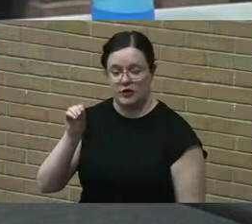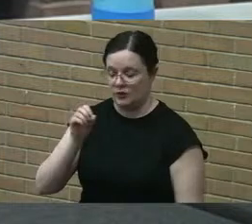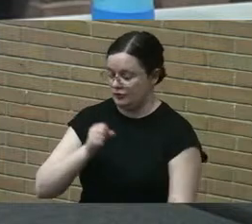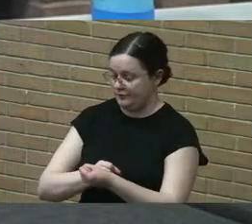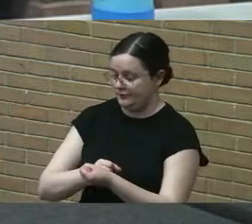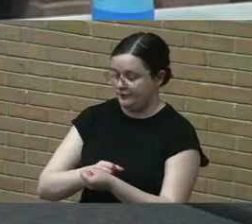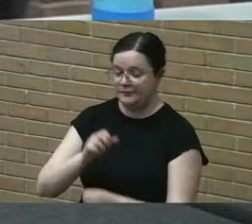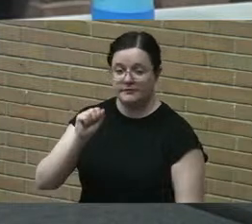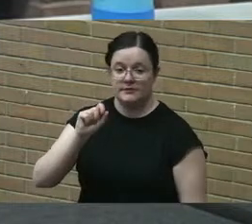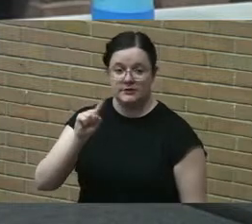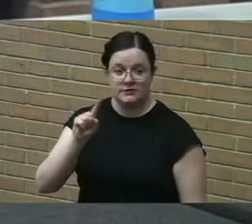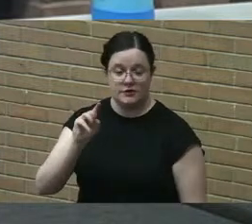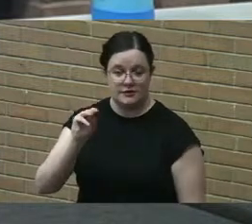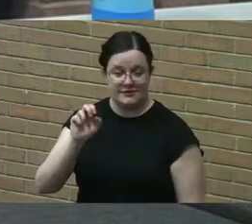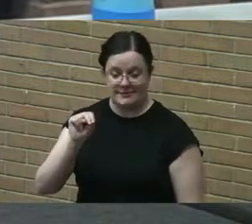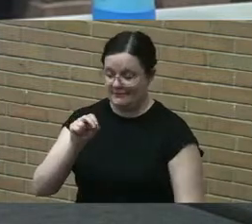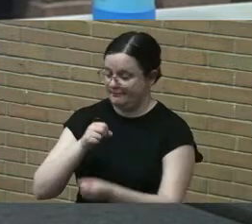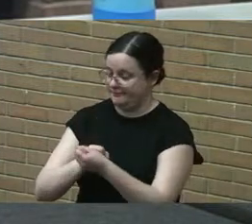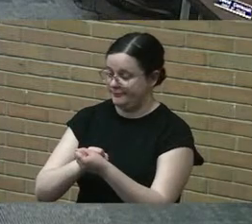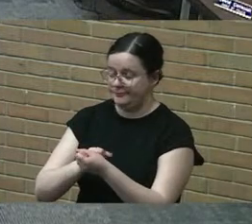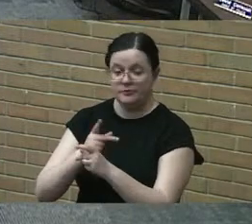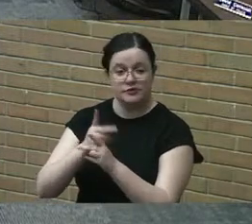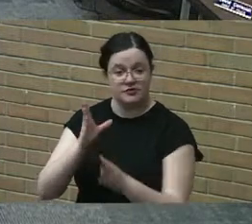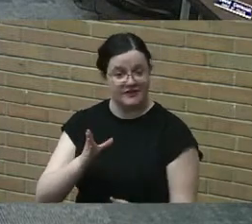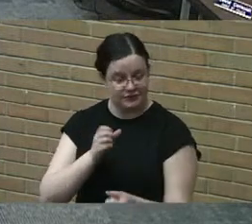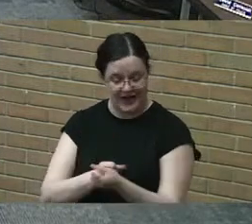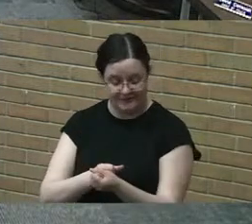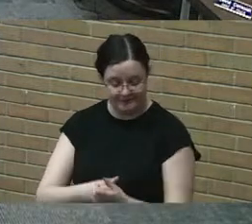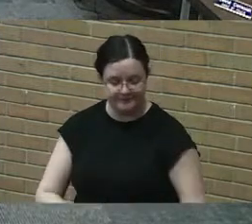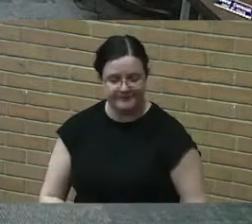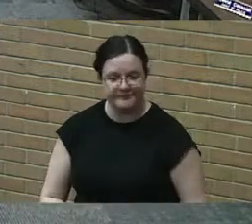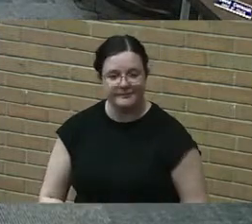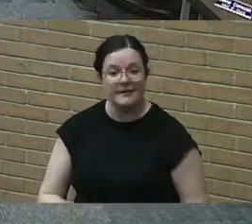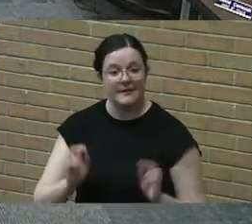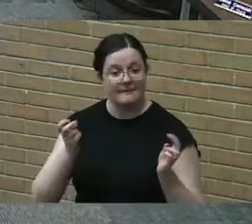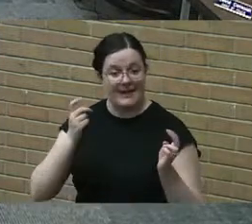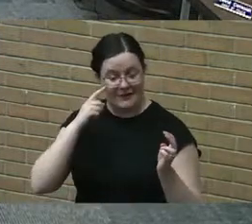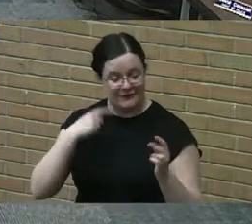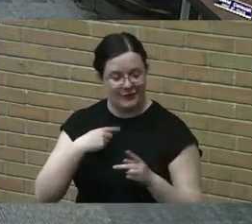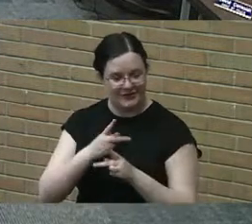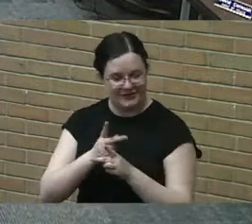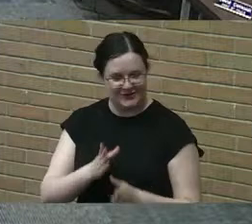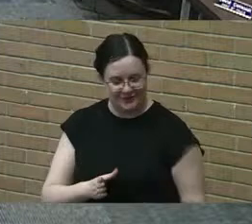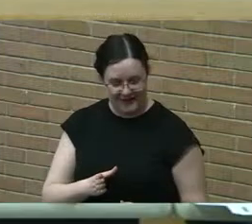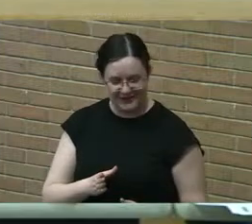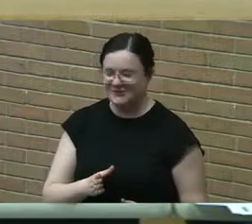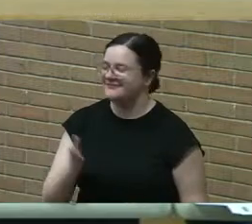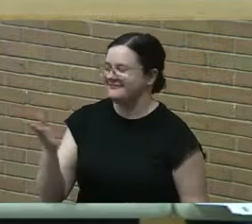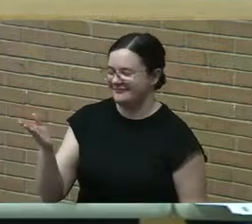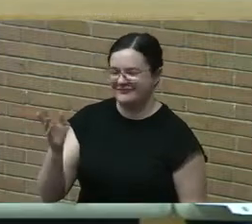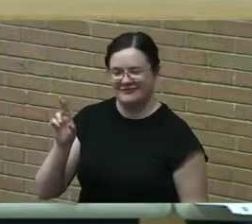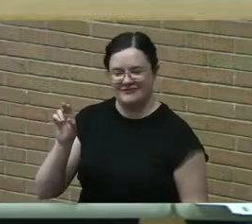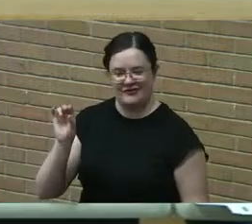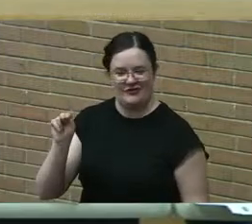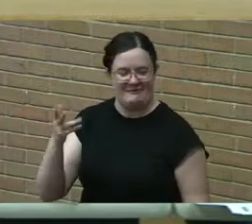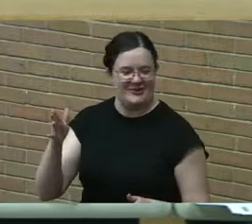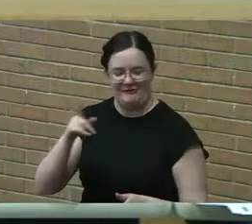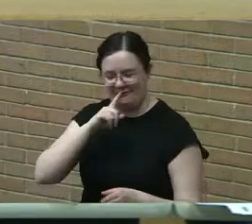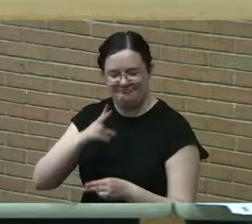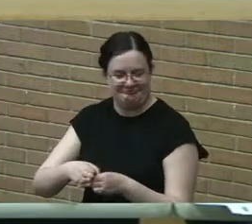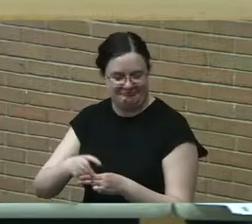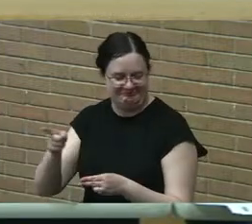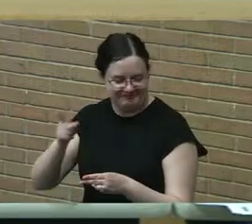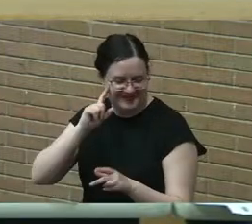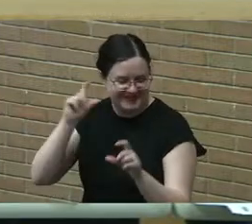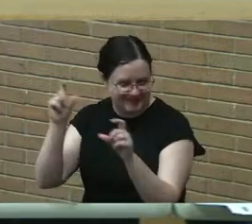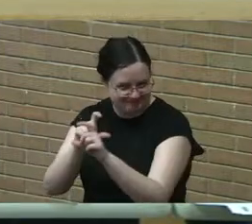Aye. Supervisor Mealy? Aye. Matters of the supervisor. Robin, you already talked about the eclipse, so